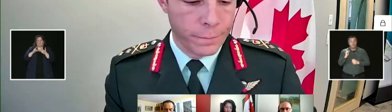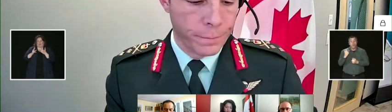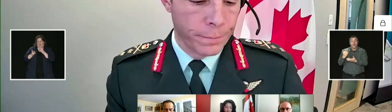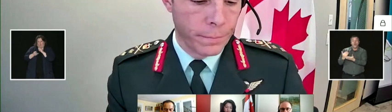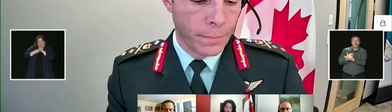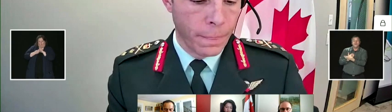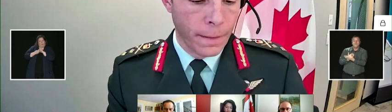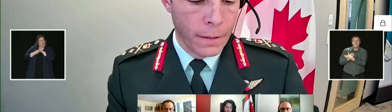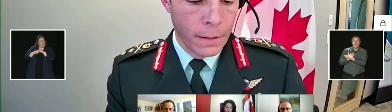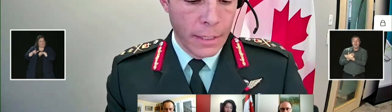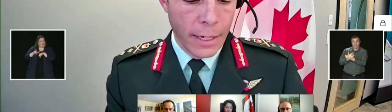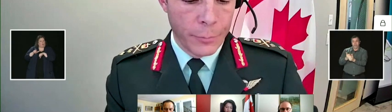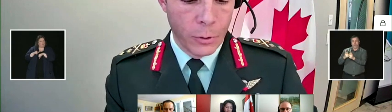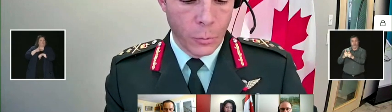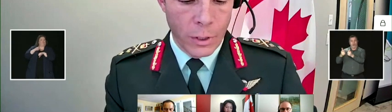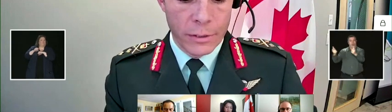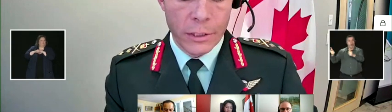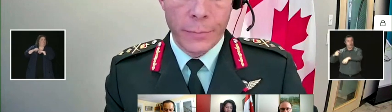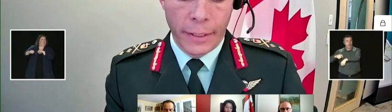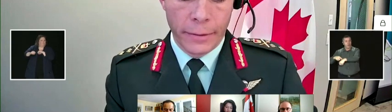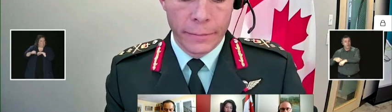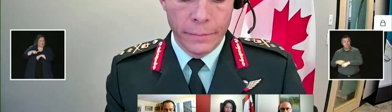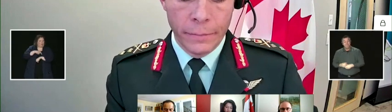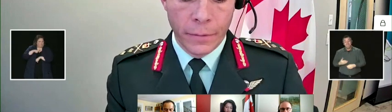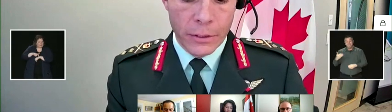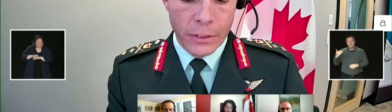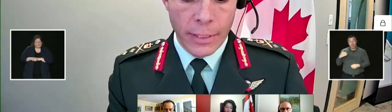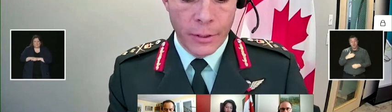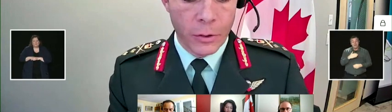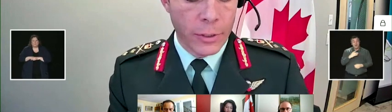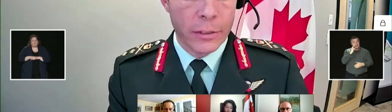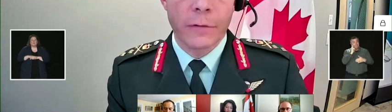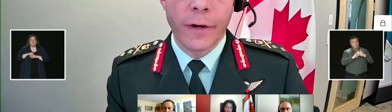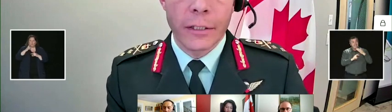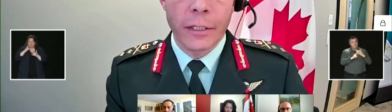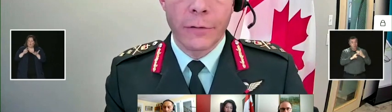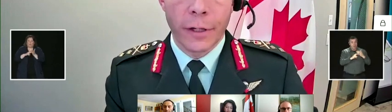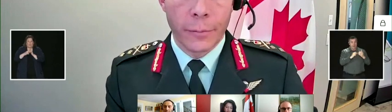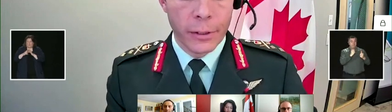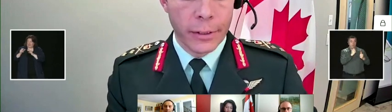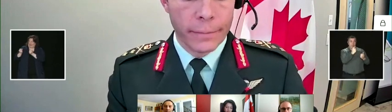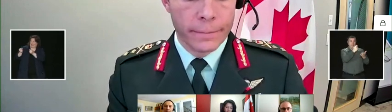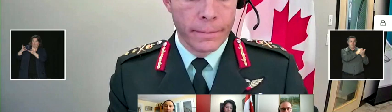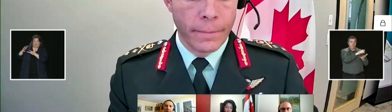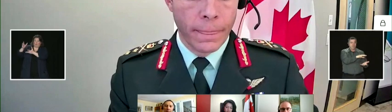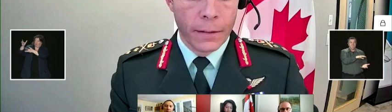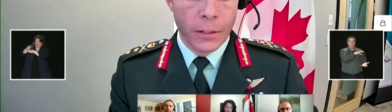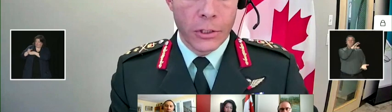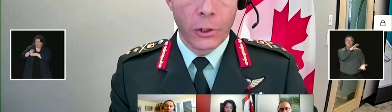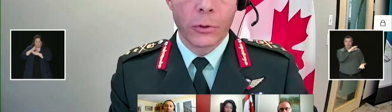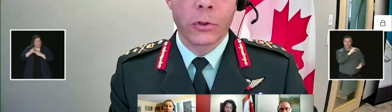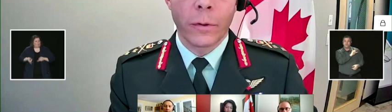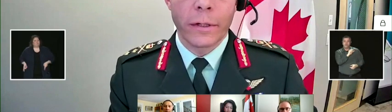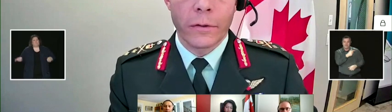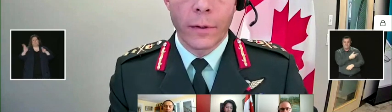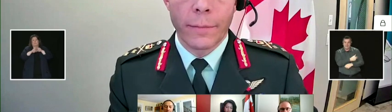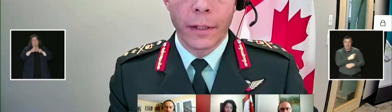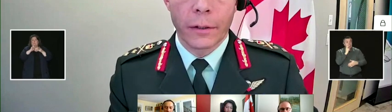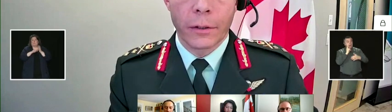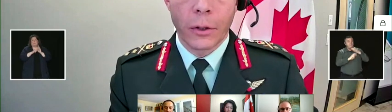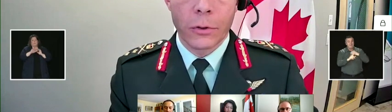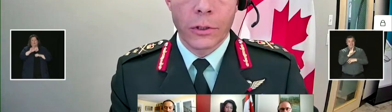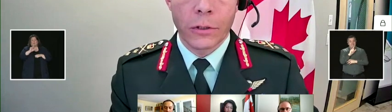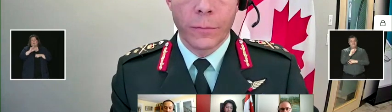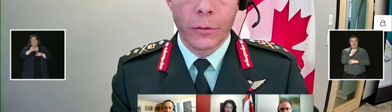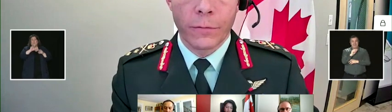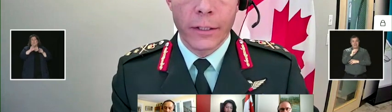life. In April, we're anticipating a steep increase in vaccine availability. This includes 23